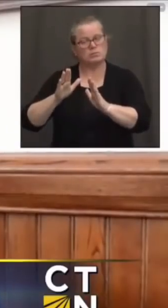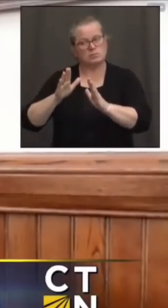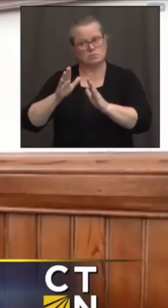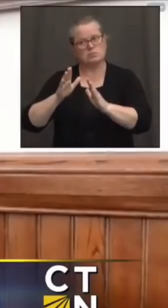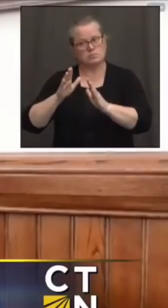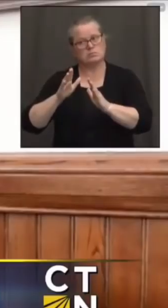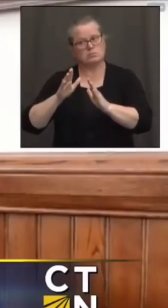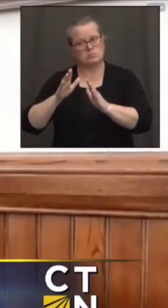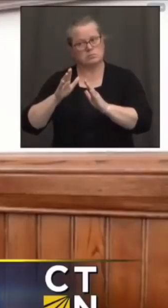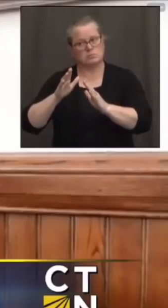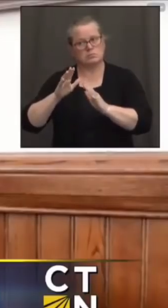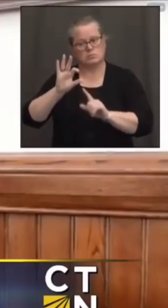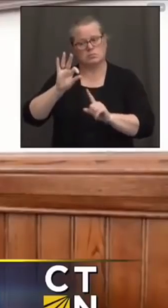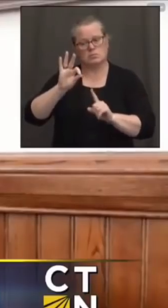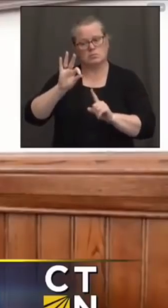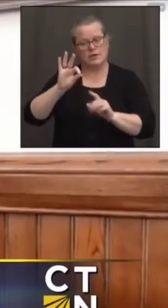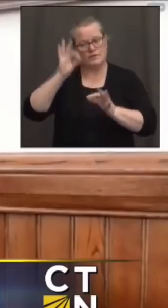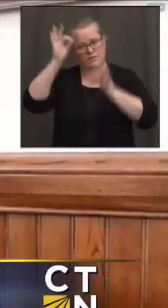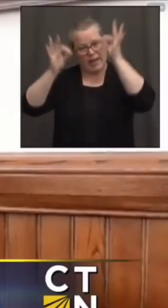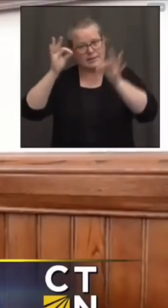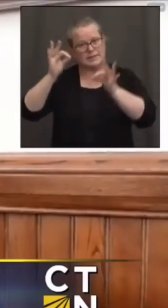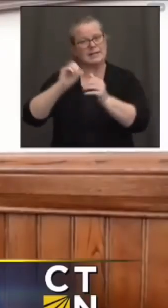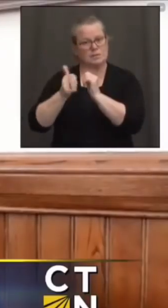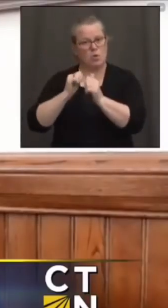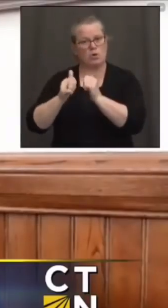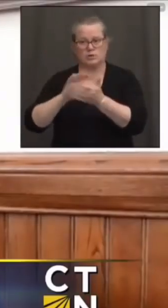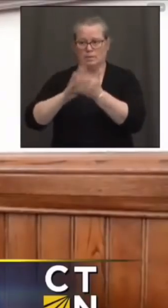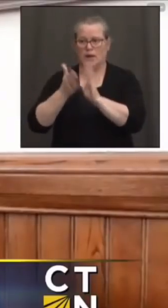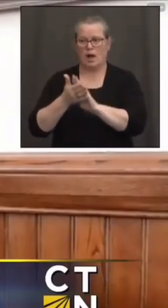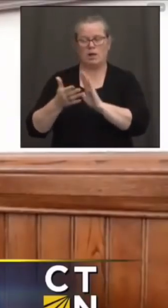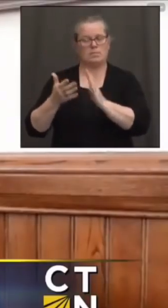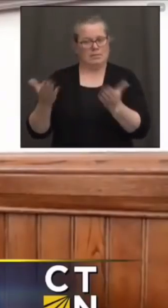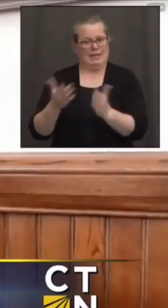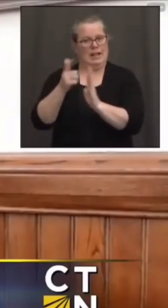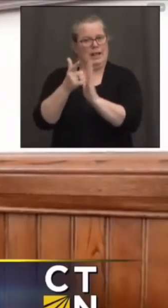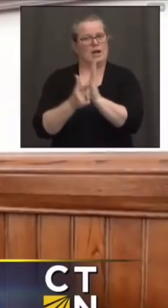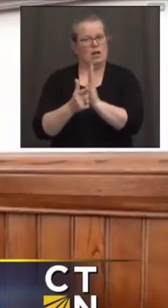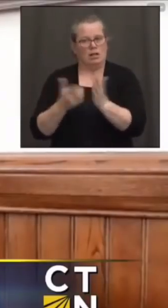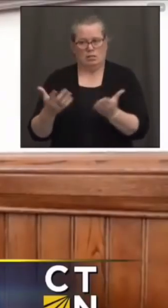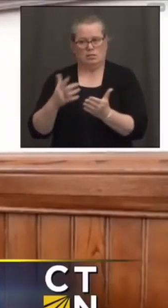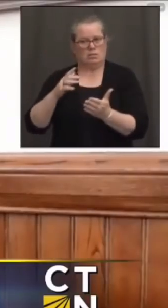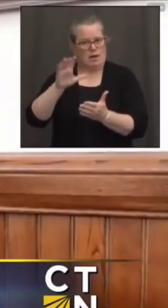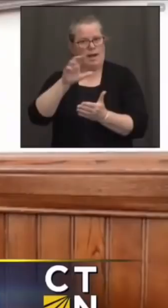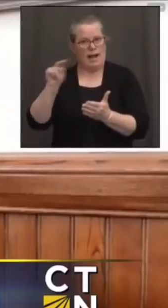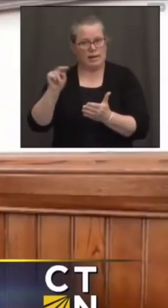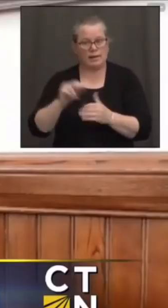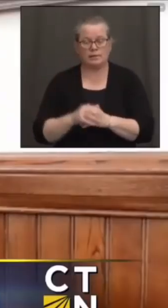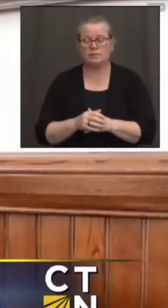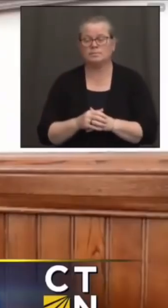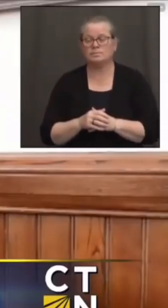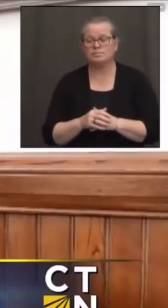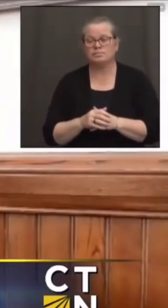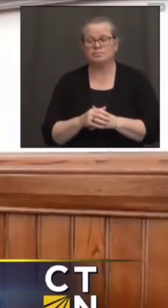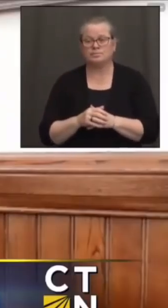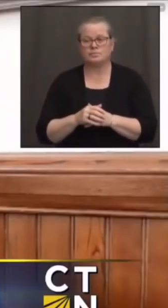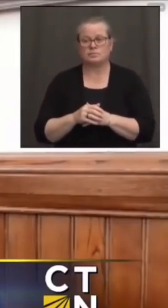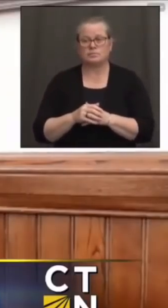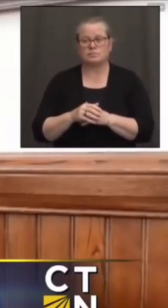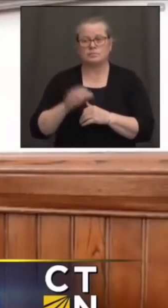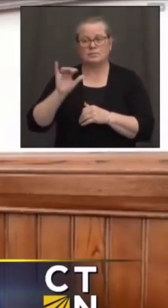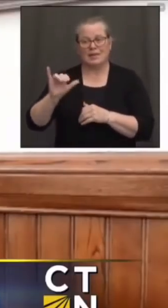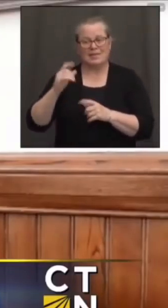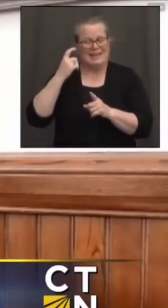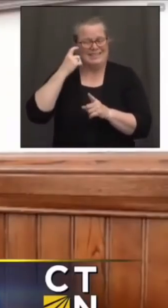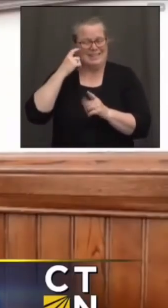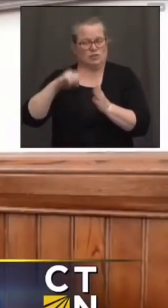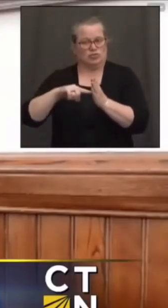for daily fantasy sports to be legalized in the state of Connecticut. That mechanism wasn't triggered. Thus, as part of